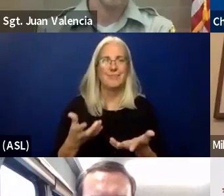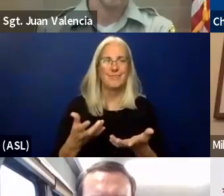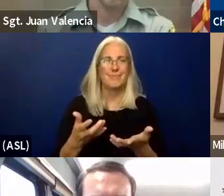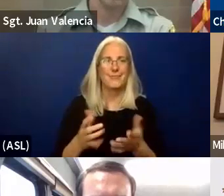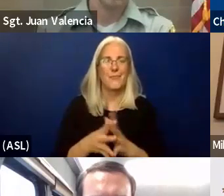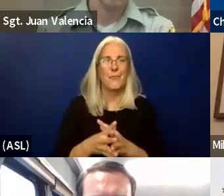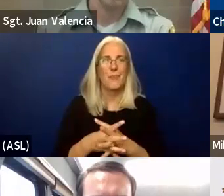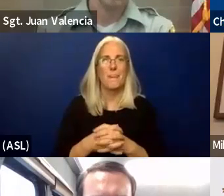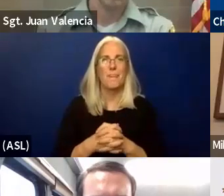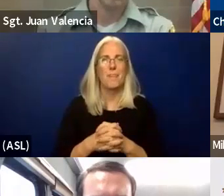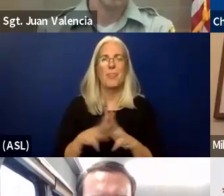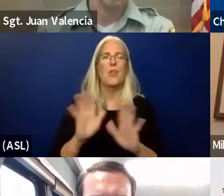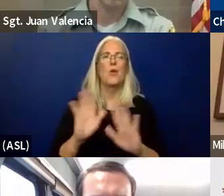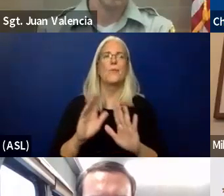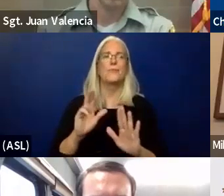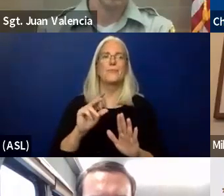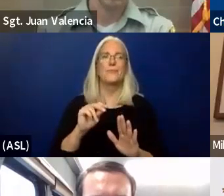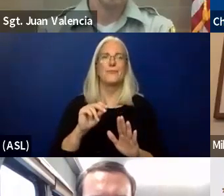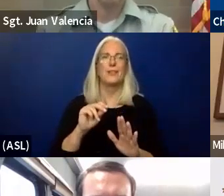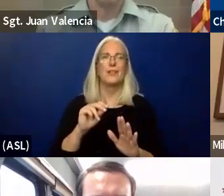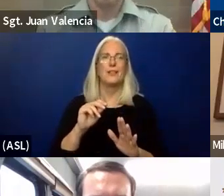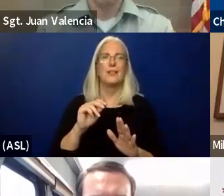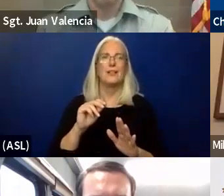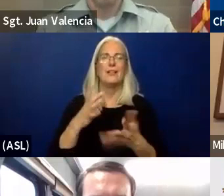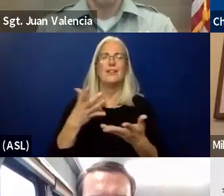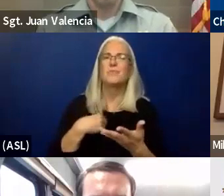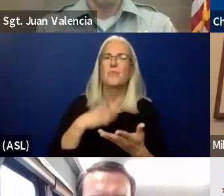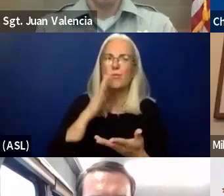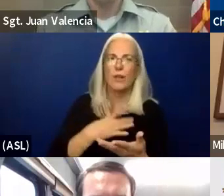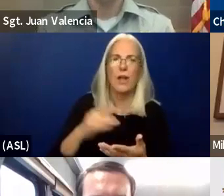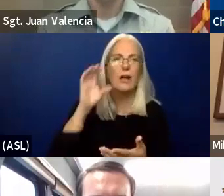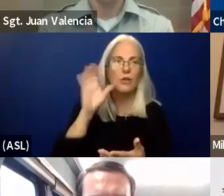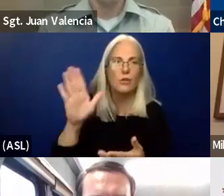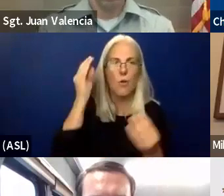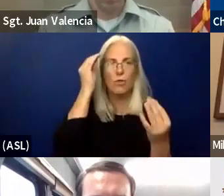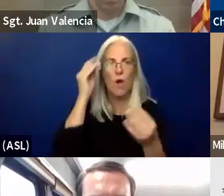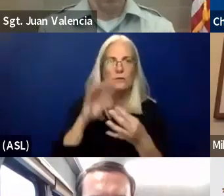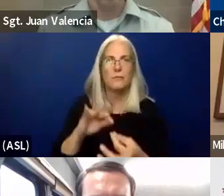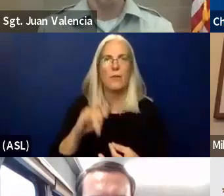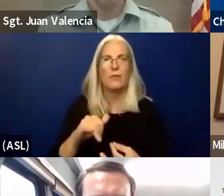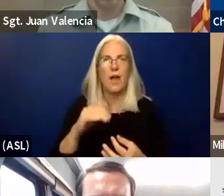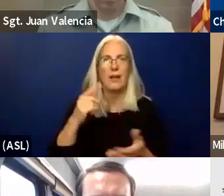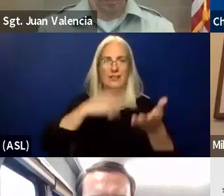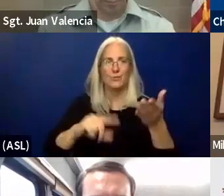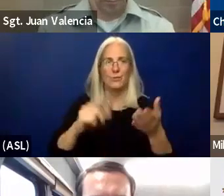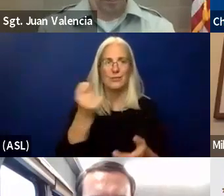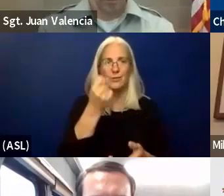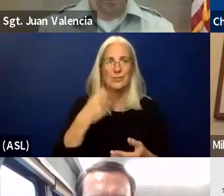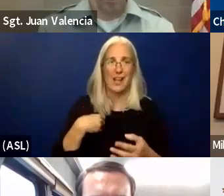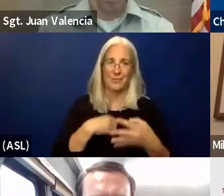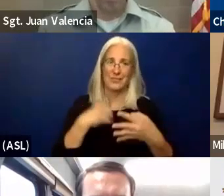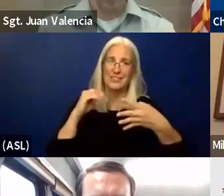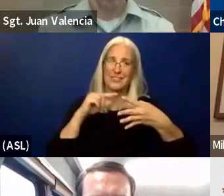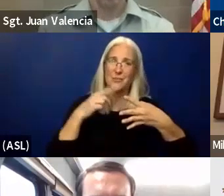let me just get your thoughts on that. Do you think we're gonna stay in the purple next week? Well, I think it just remains to be